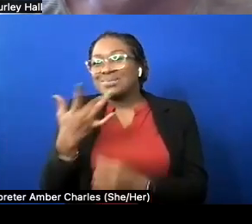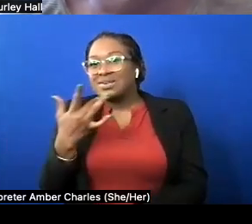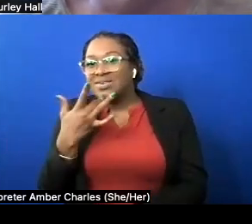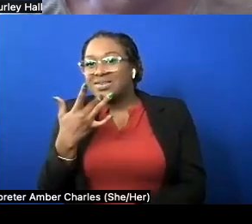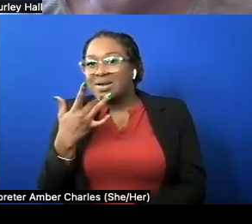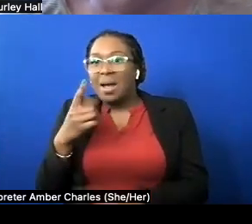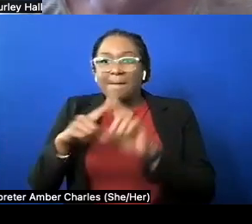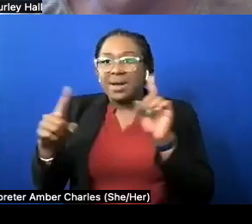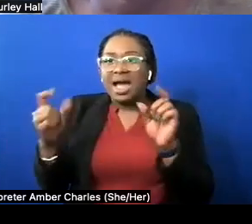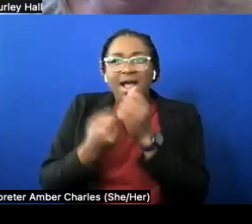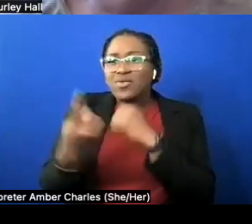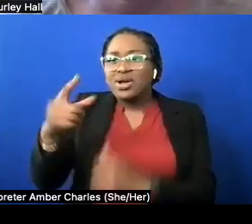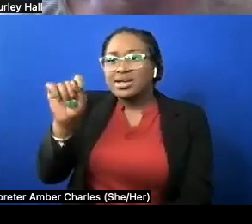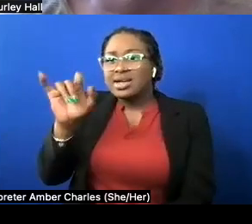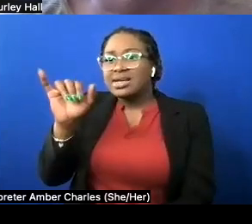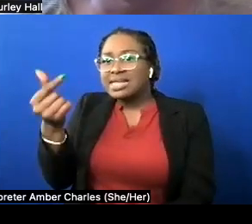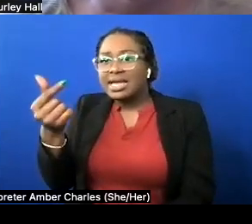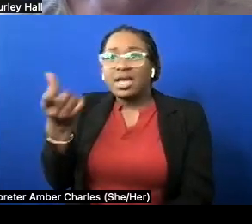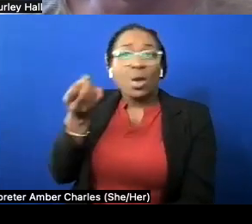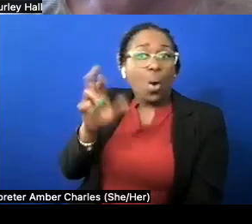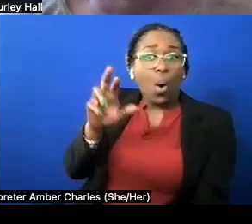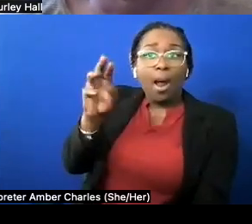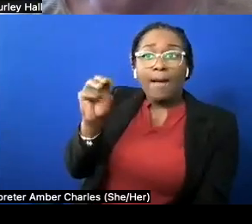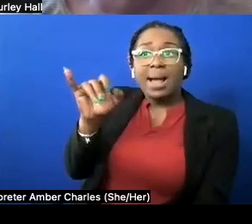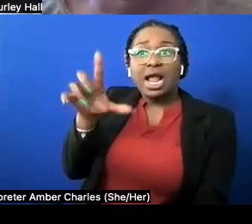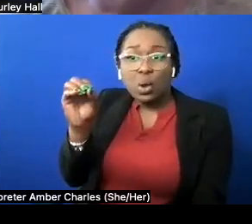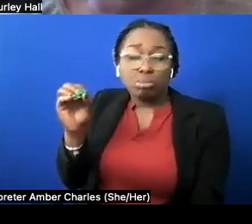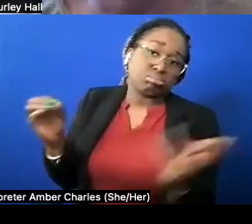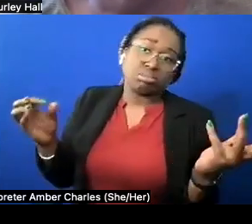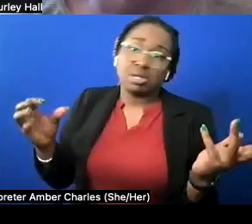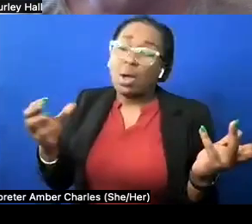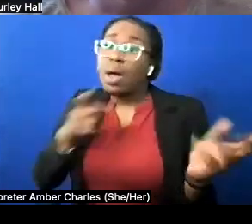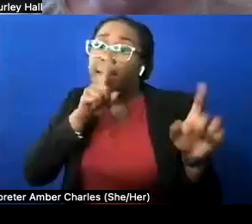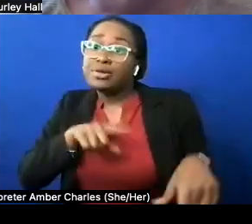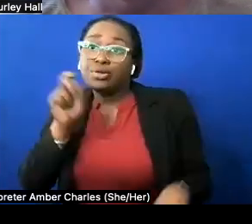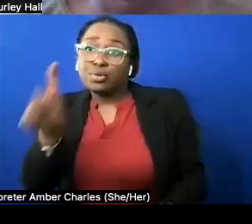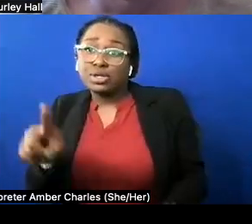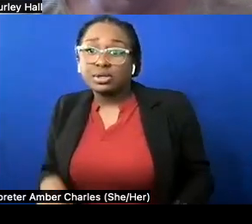So I'm okay with that. So that's my answer to that question.